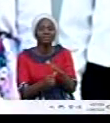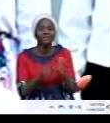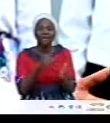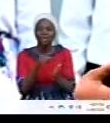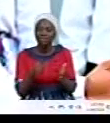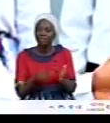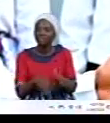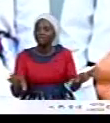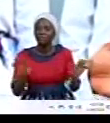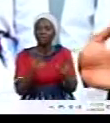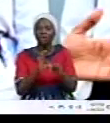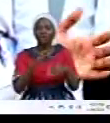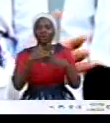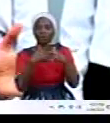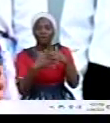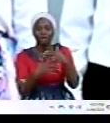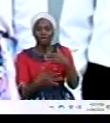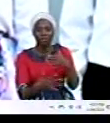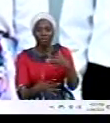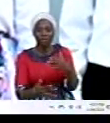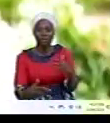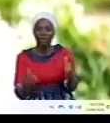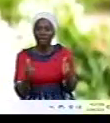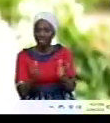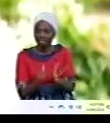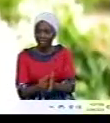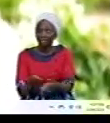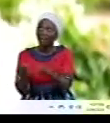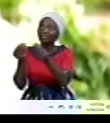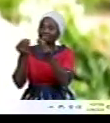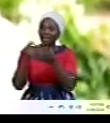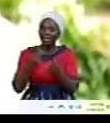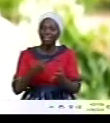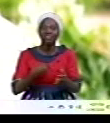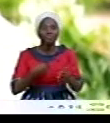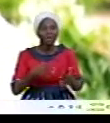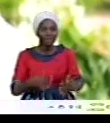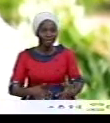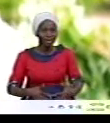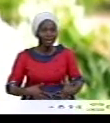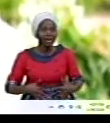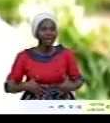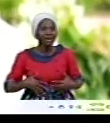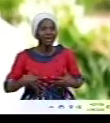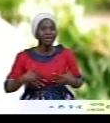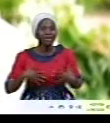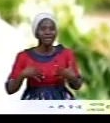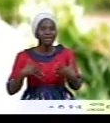precious blood that gave me life.